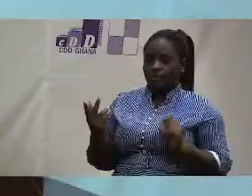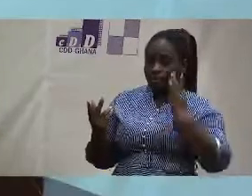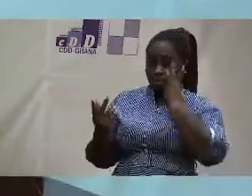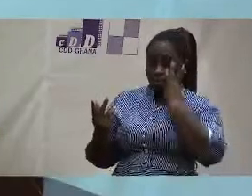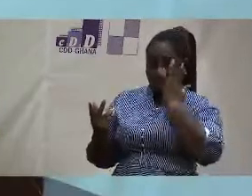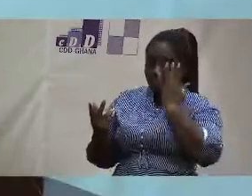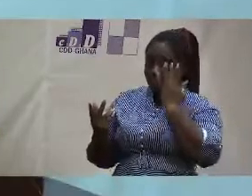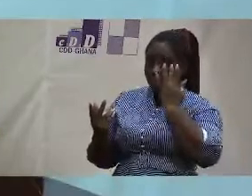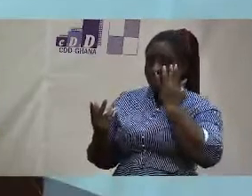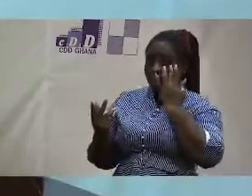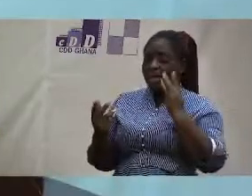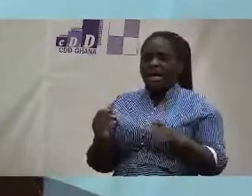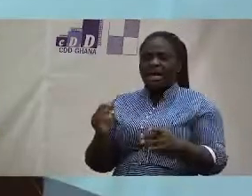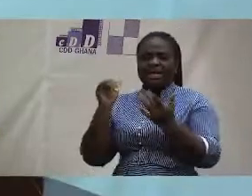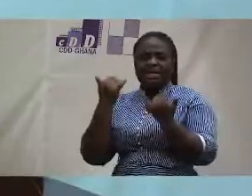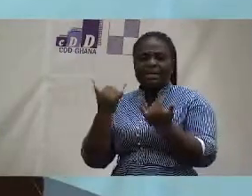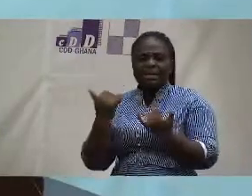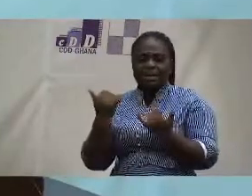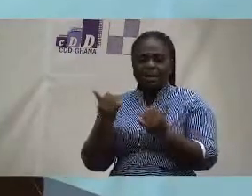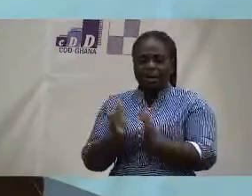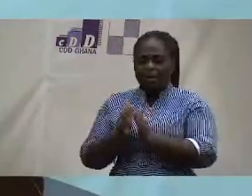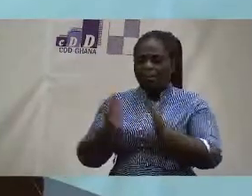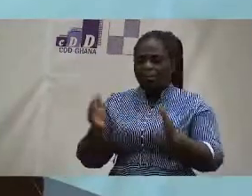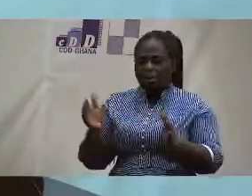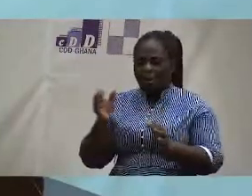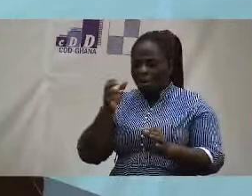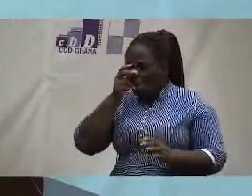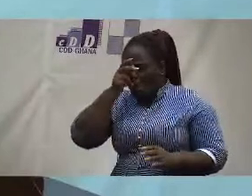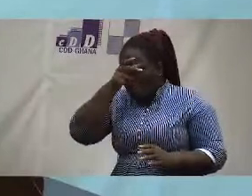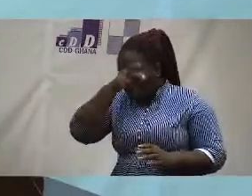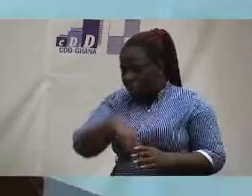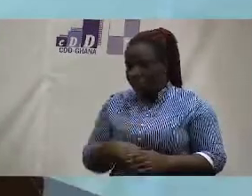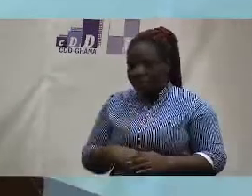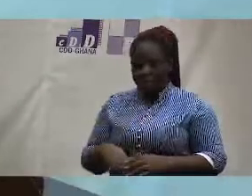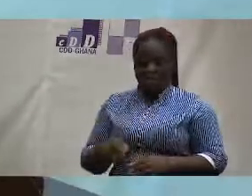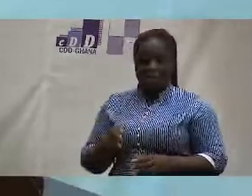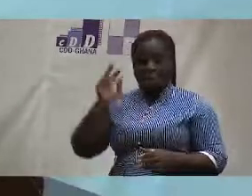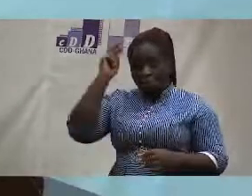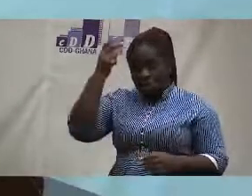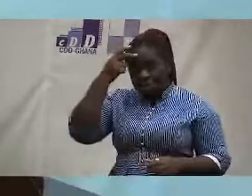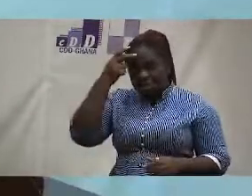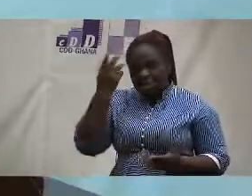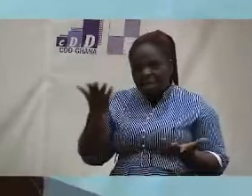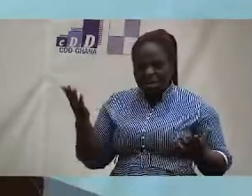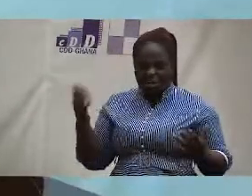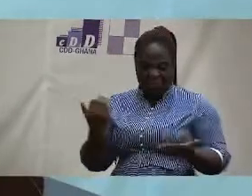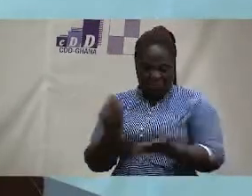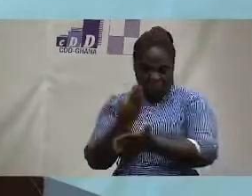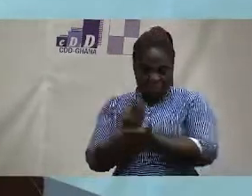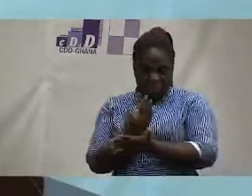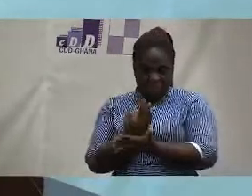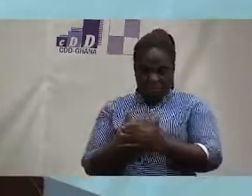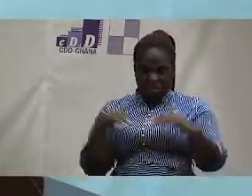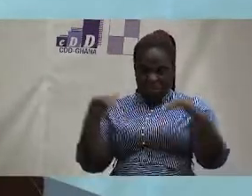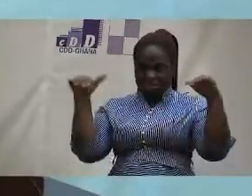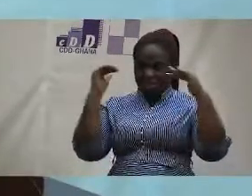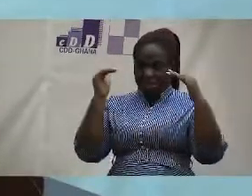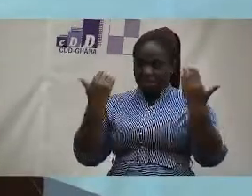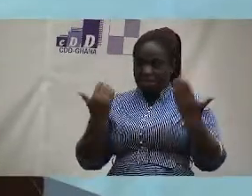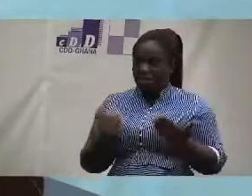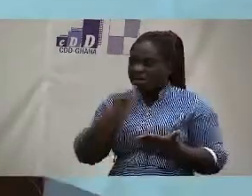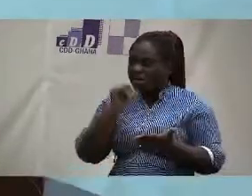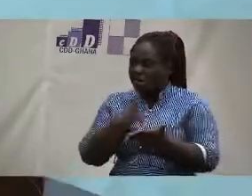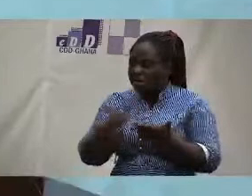space, characterized by poor governance, corruption, political clientelism, financial scandals, and